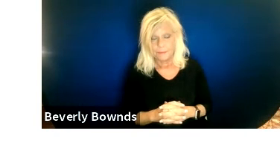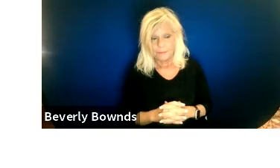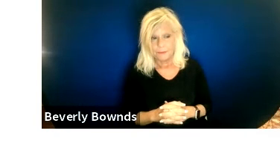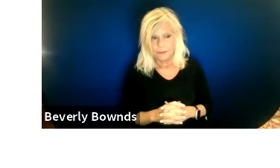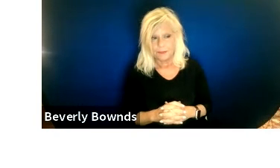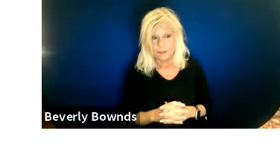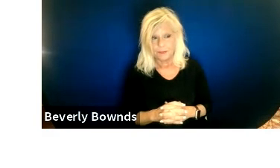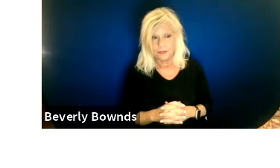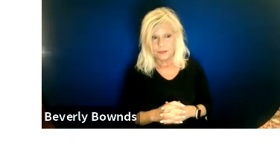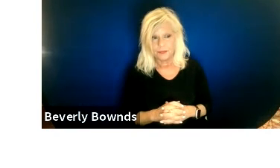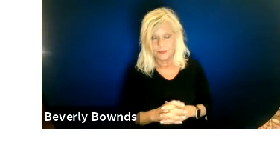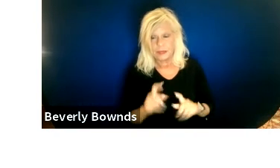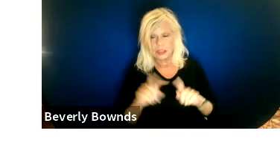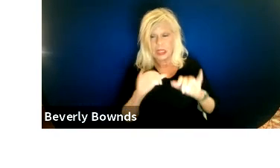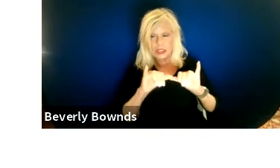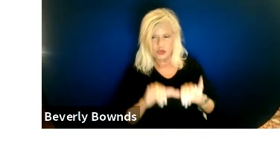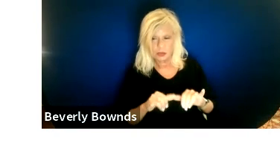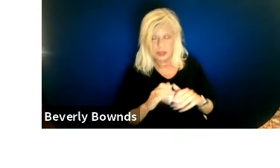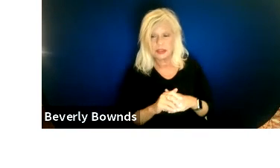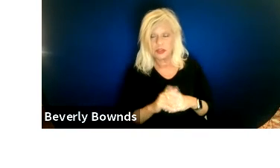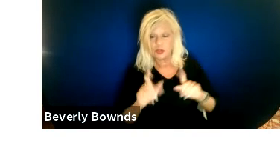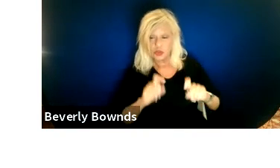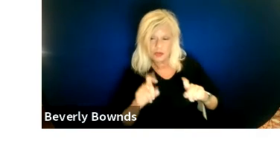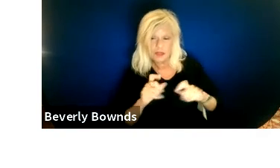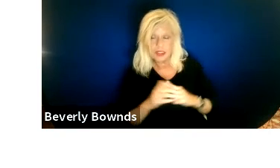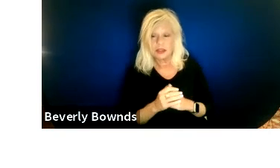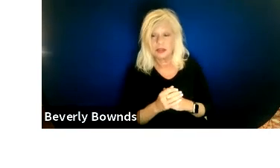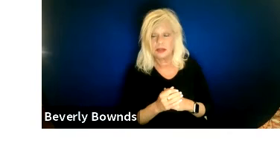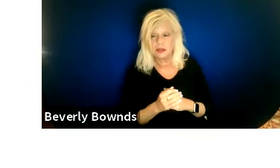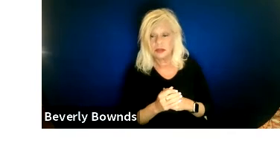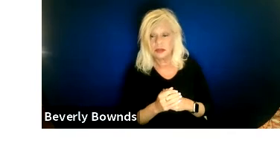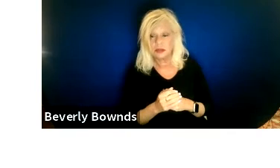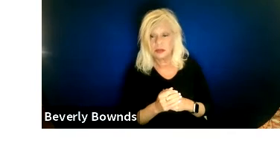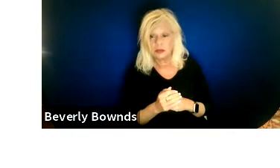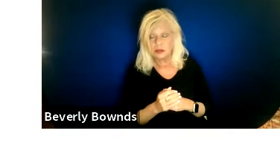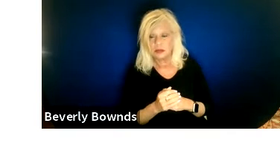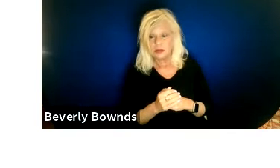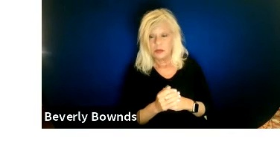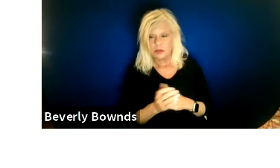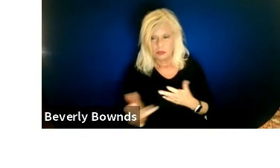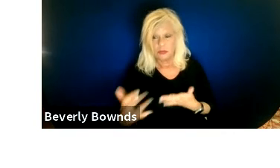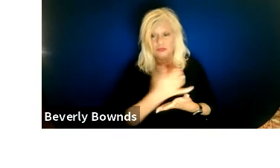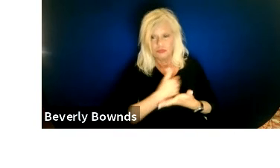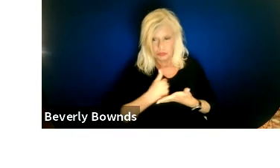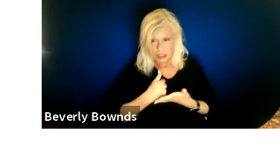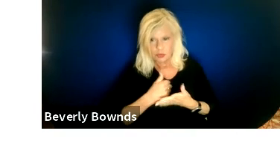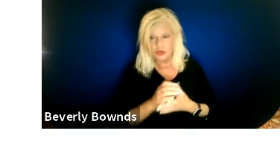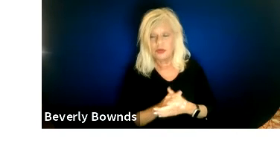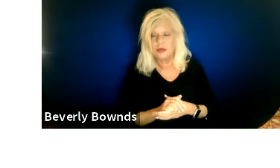The instruments surveys that we are going to capture, this is again,